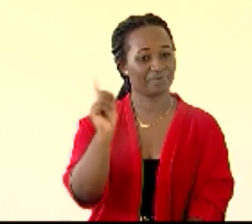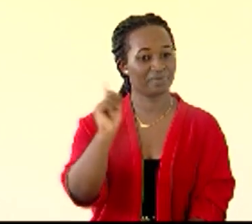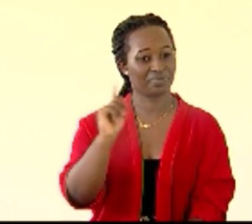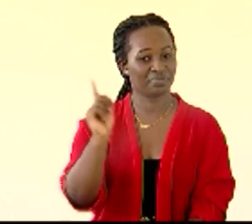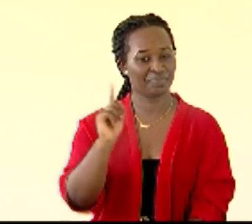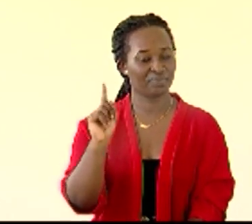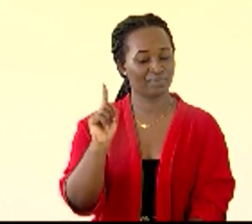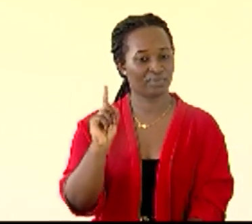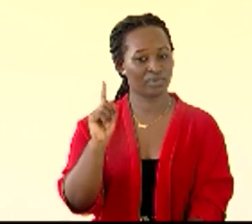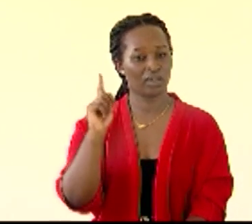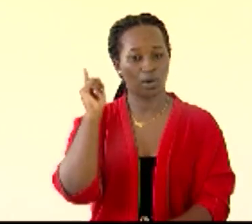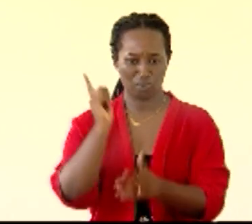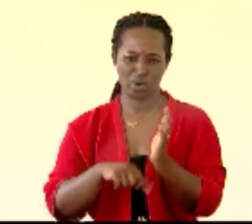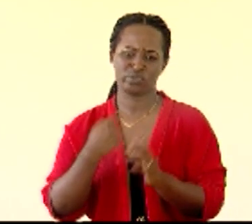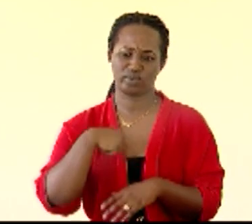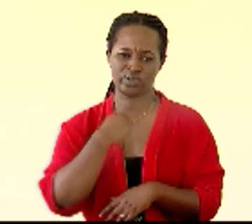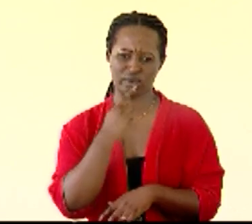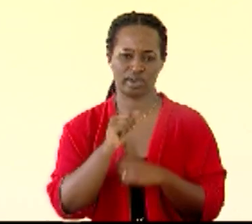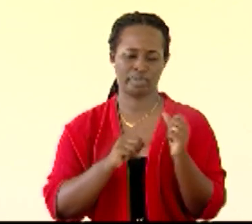So what are we talking about here?